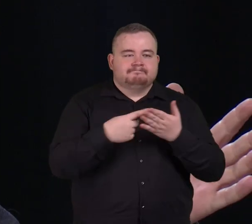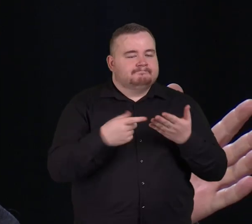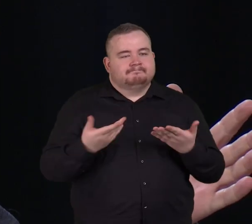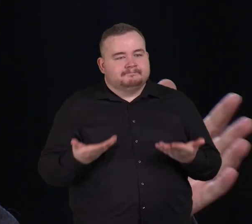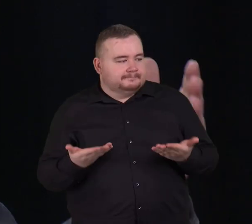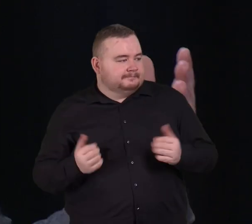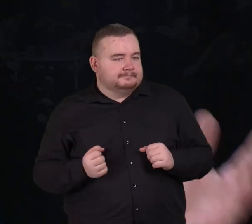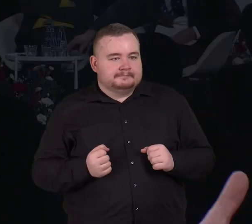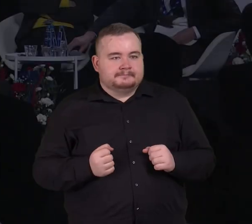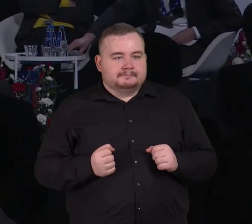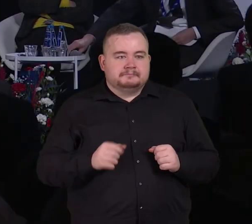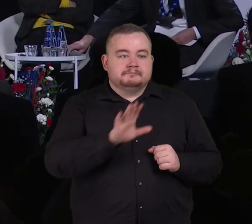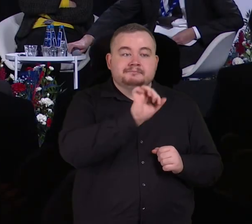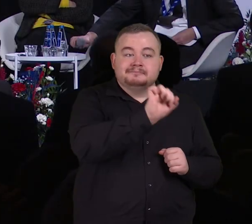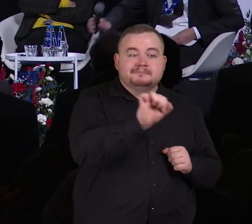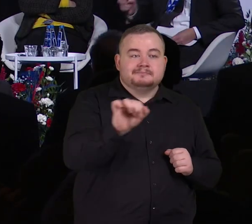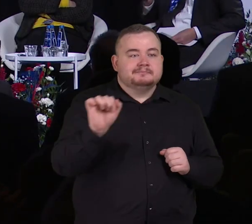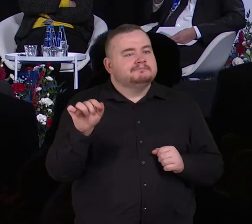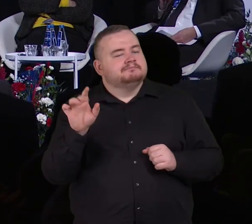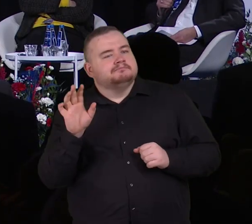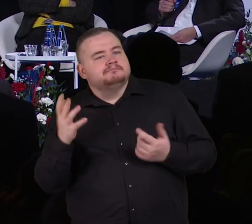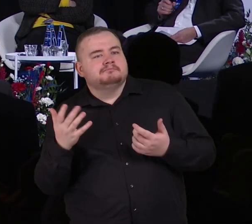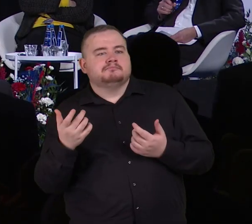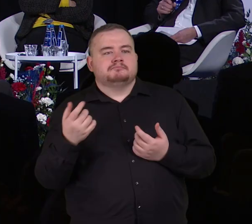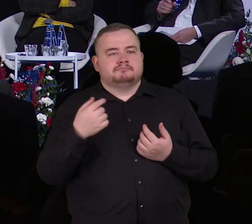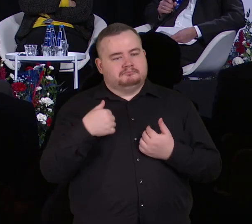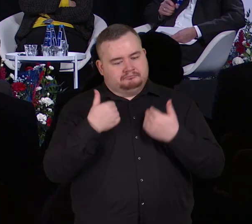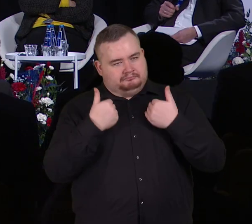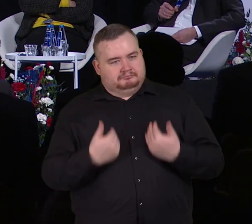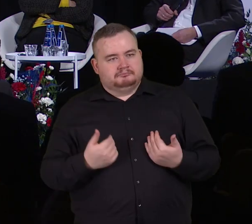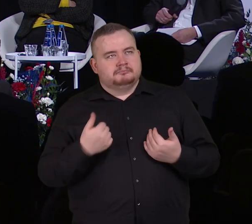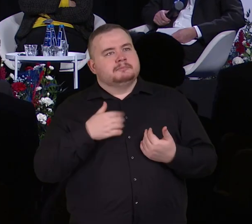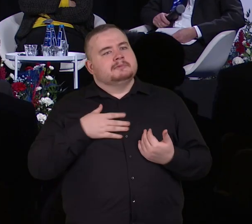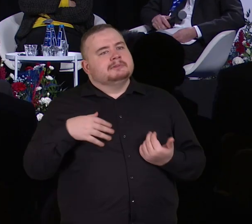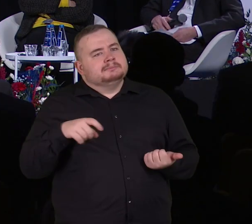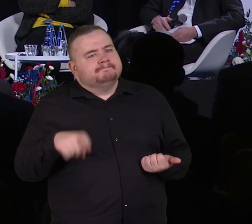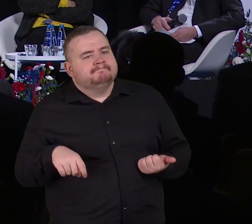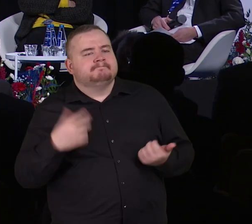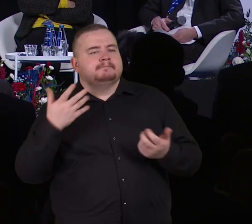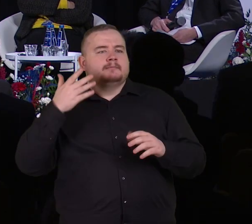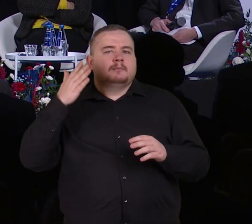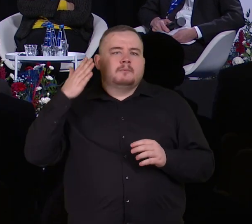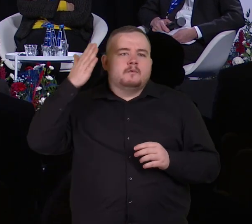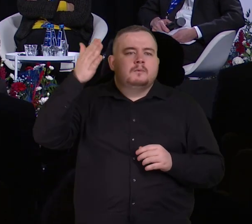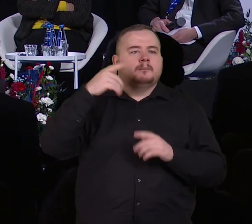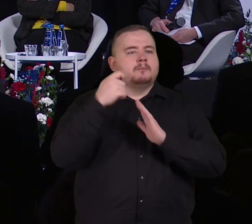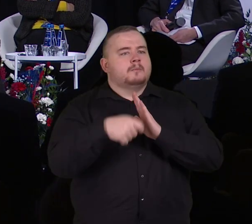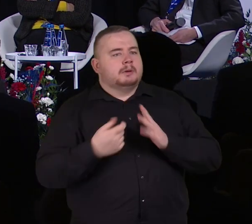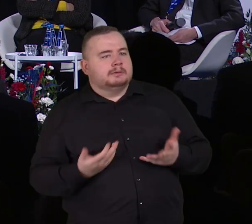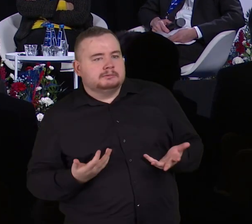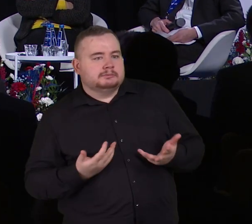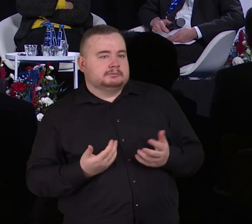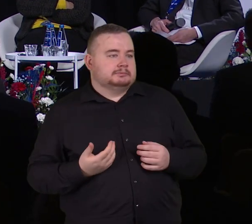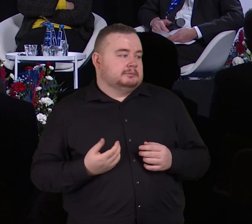future? Małgorzata. Yeah. Unexpectedly. Yes, I won't be very original if I say that